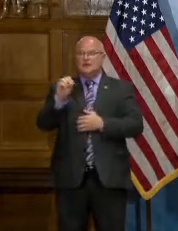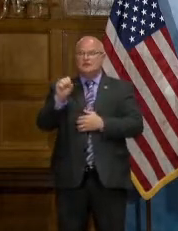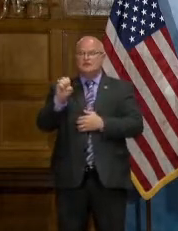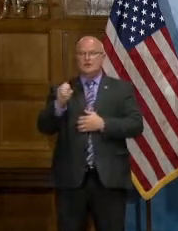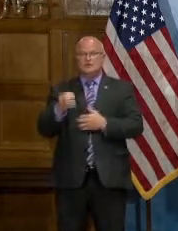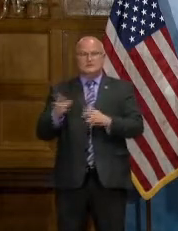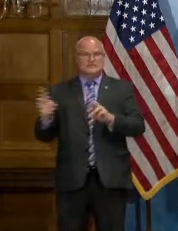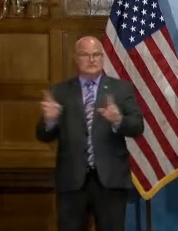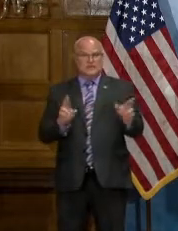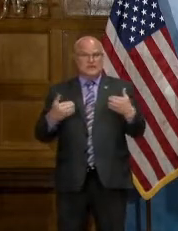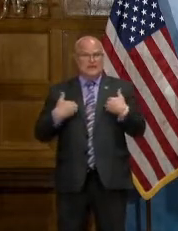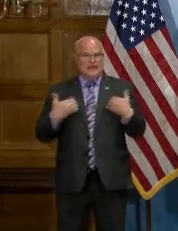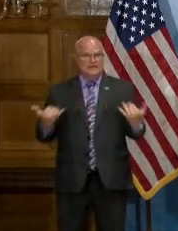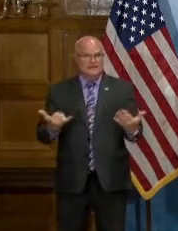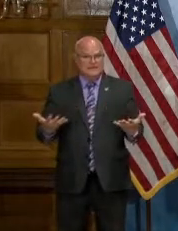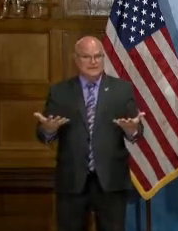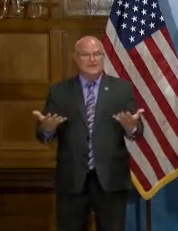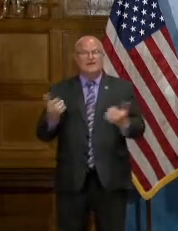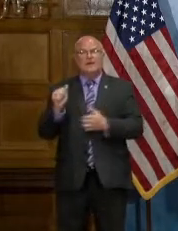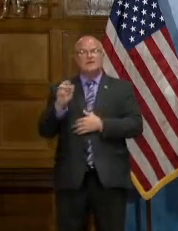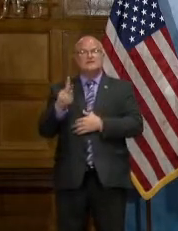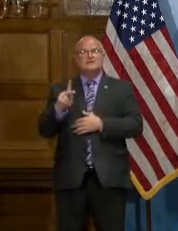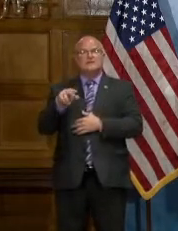hand, and we have